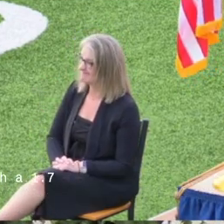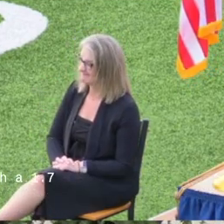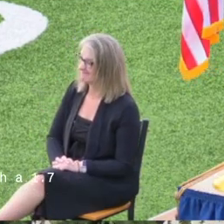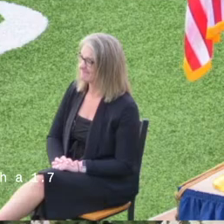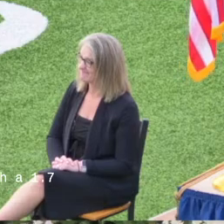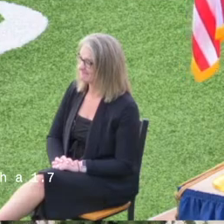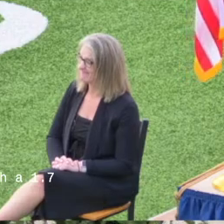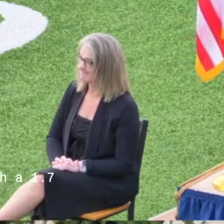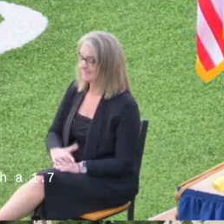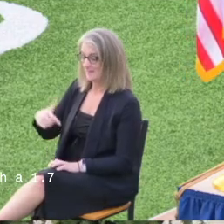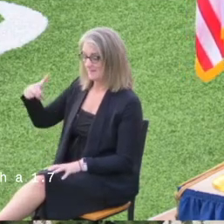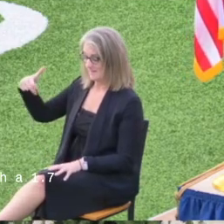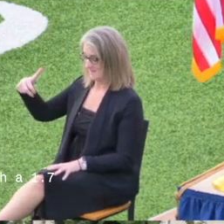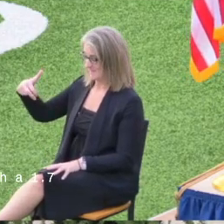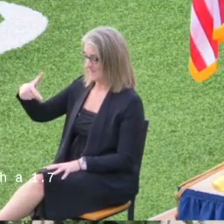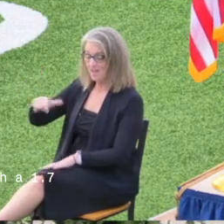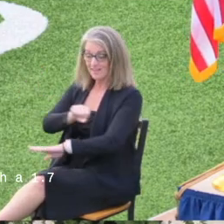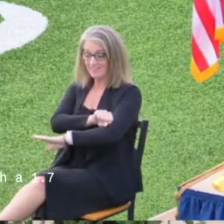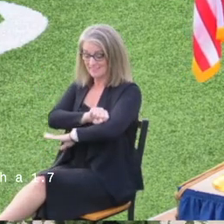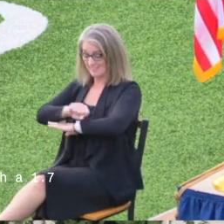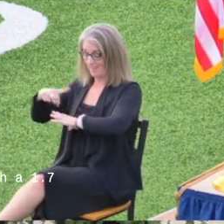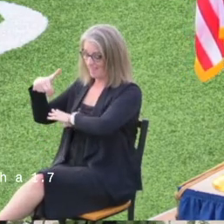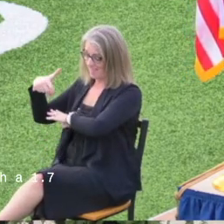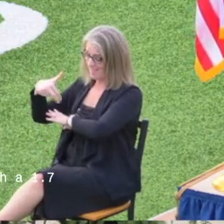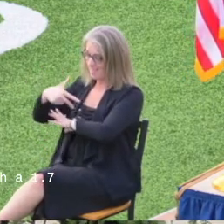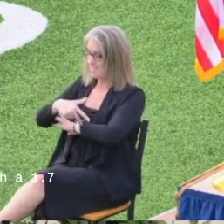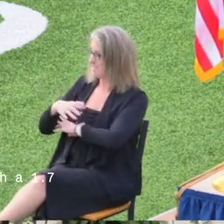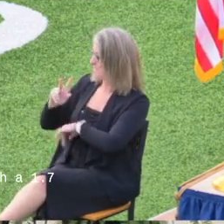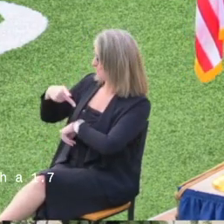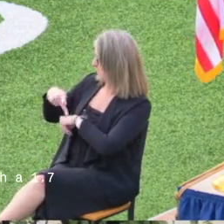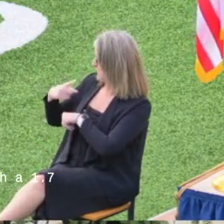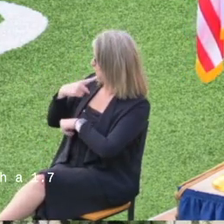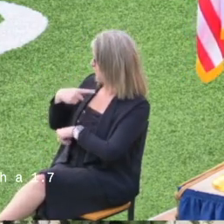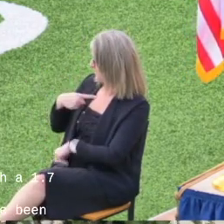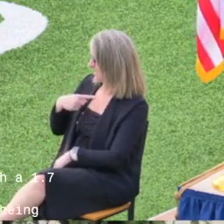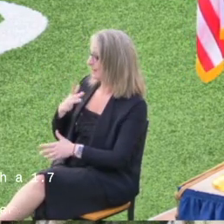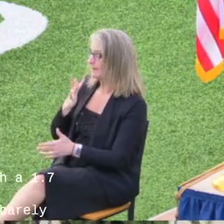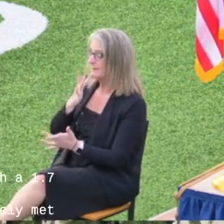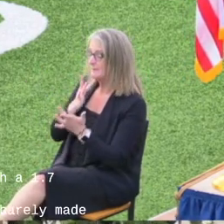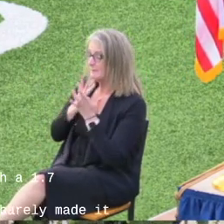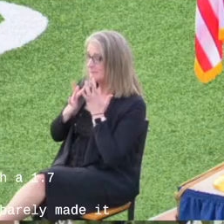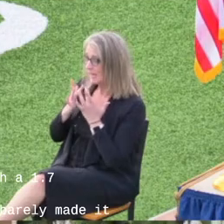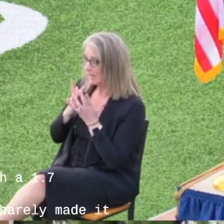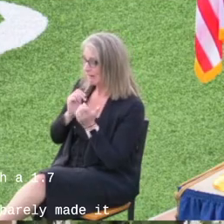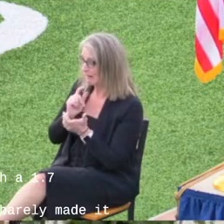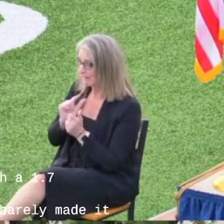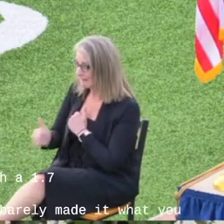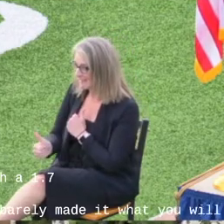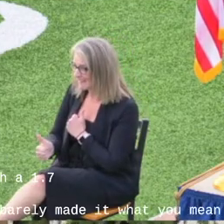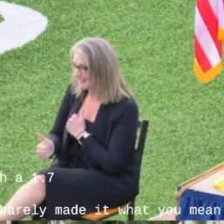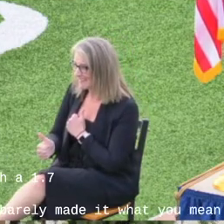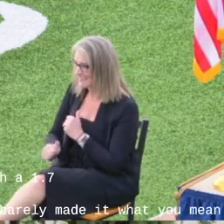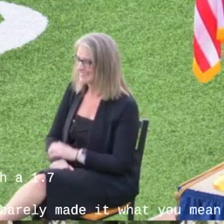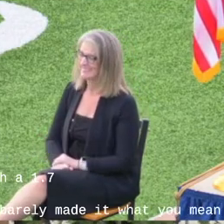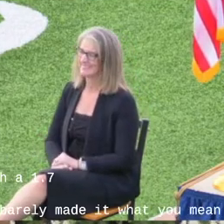means when I went across the stage, my principal told me, you barely made it. But you made